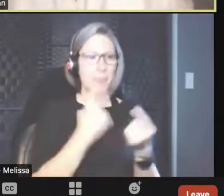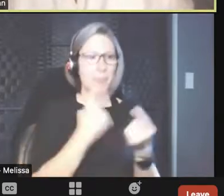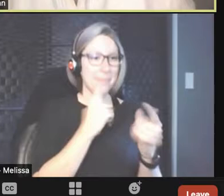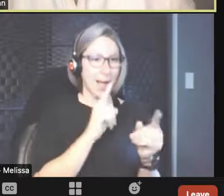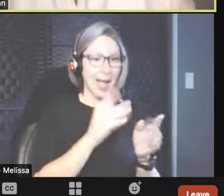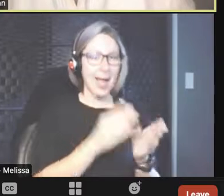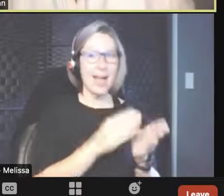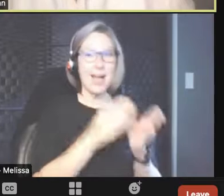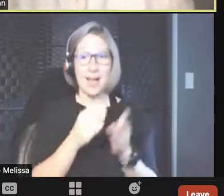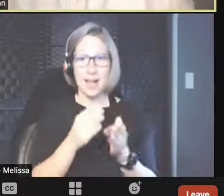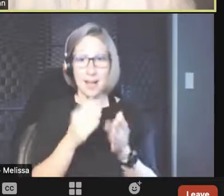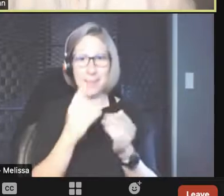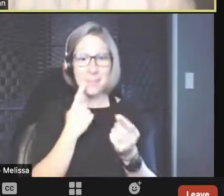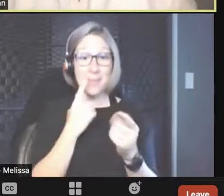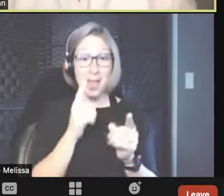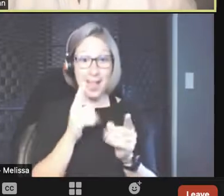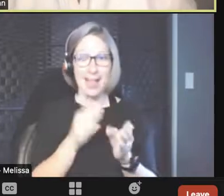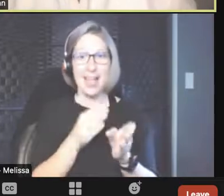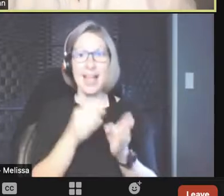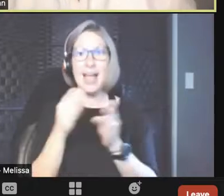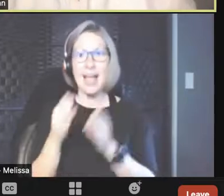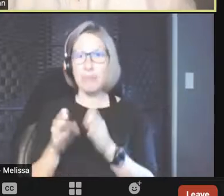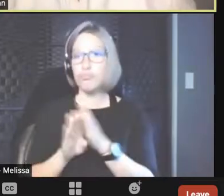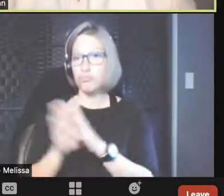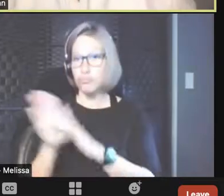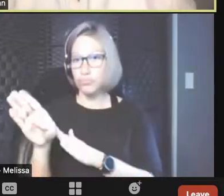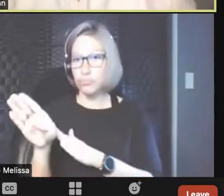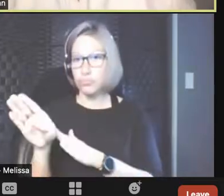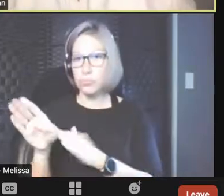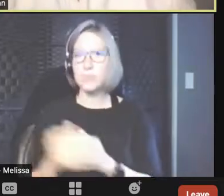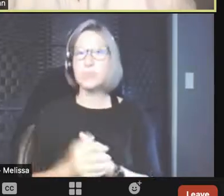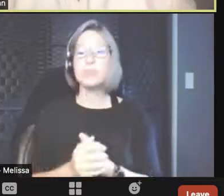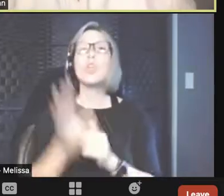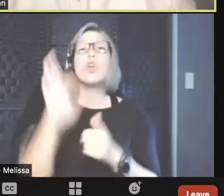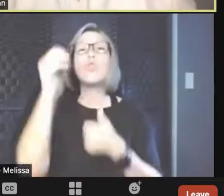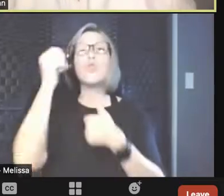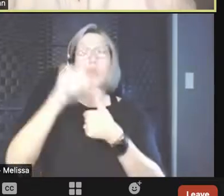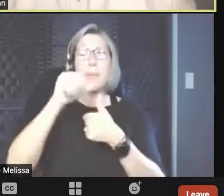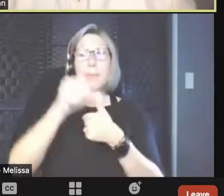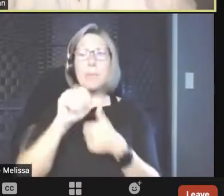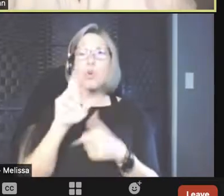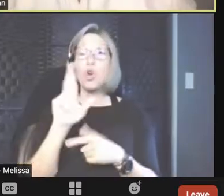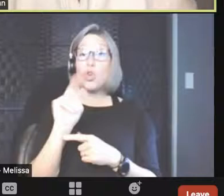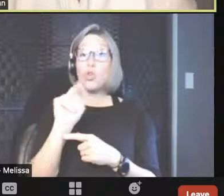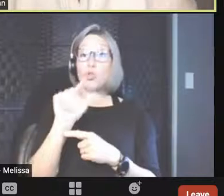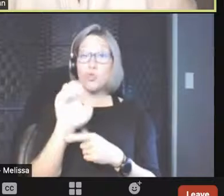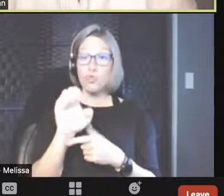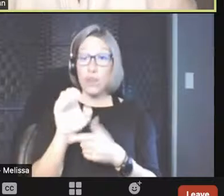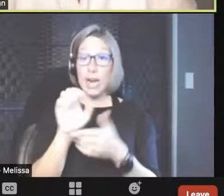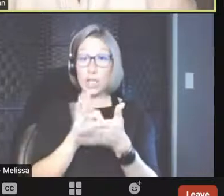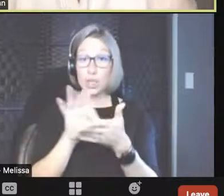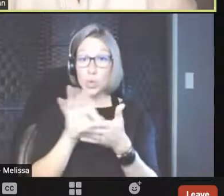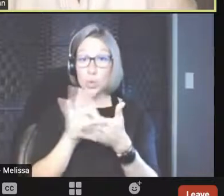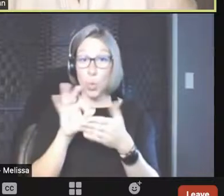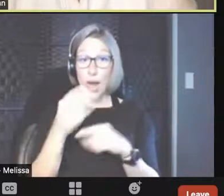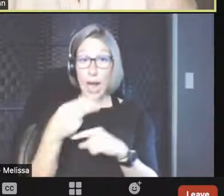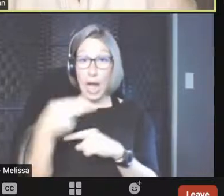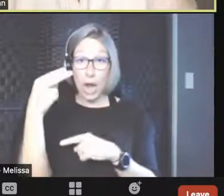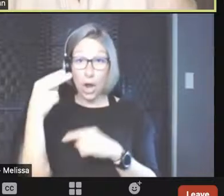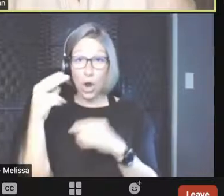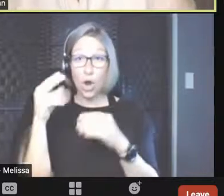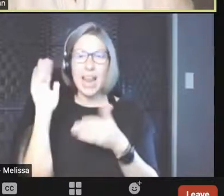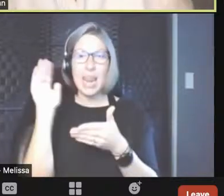and progressive. So remember that the higher the range scores, the more ventral stream vision is available. These are